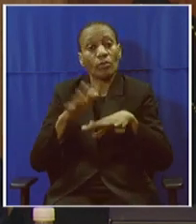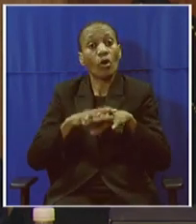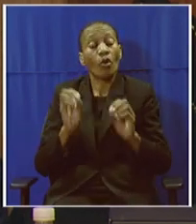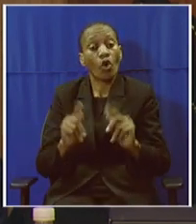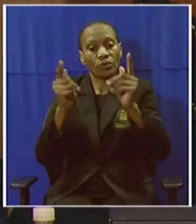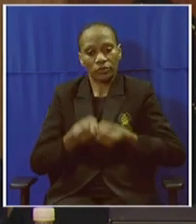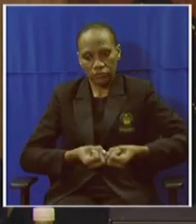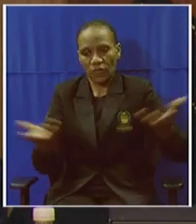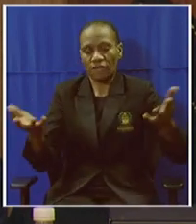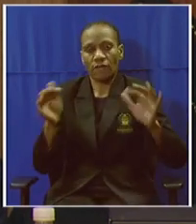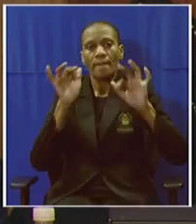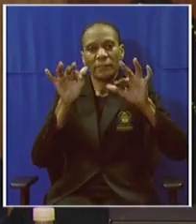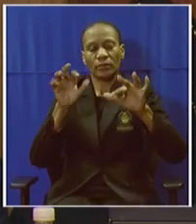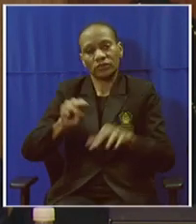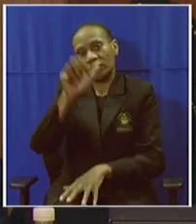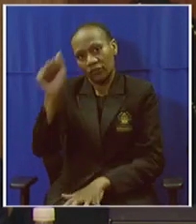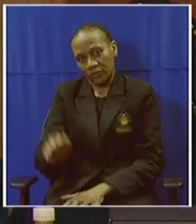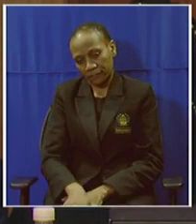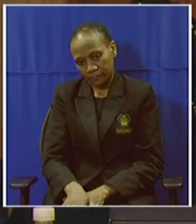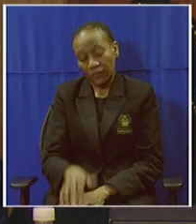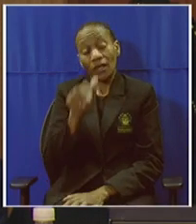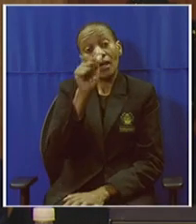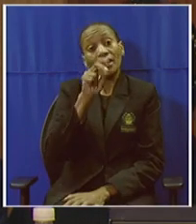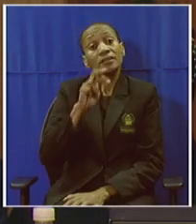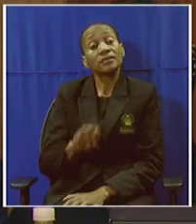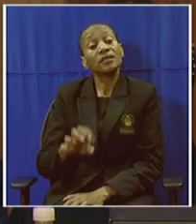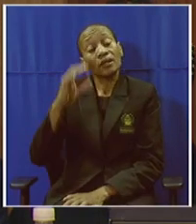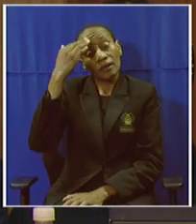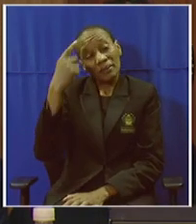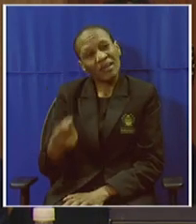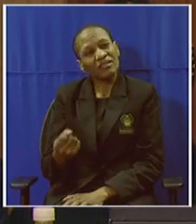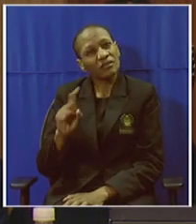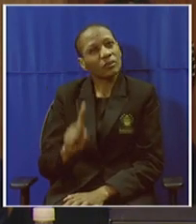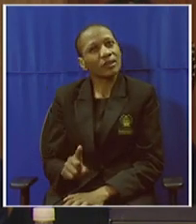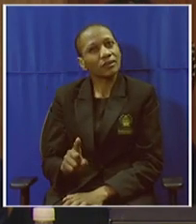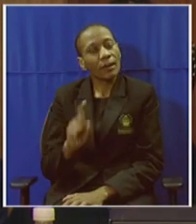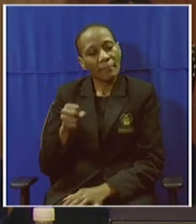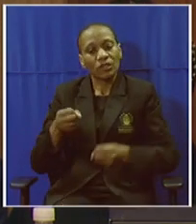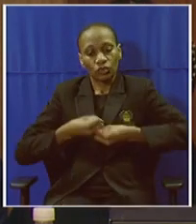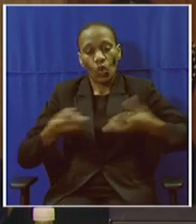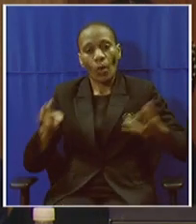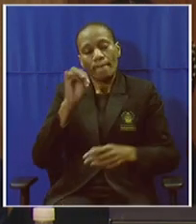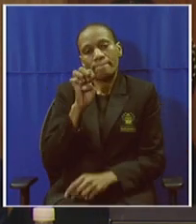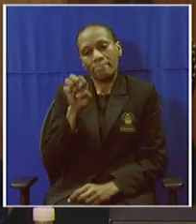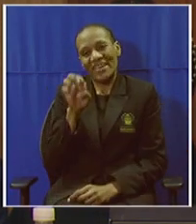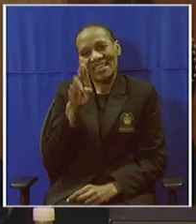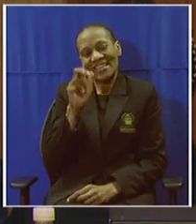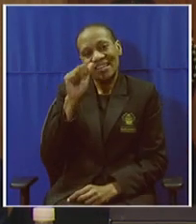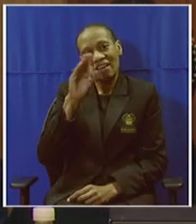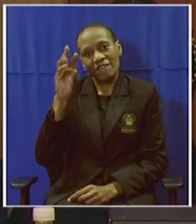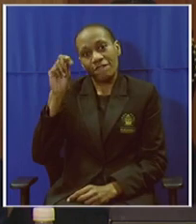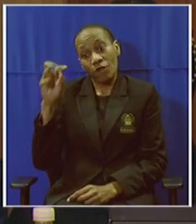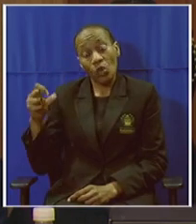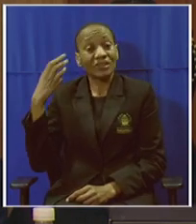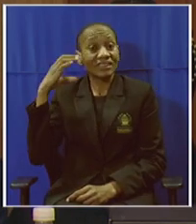South Africans. The ANC therefore believes the launch of the Marafone first cell phone manufacturing